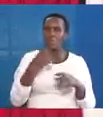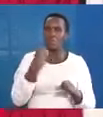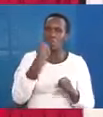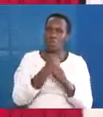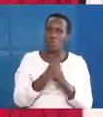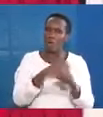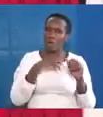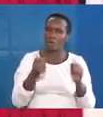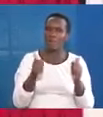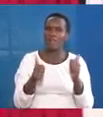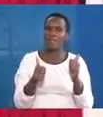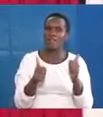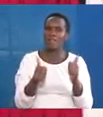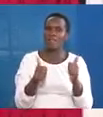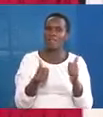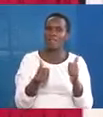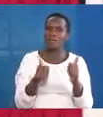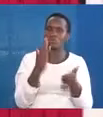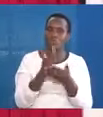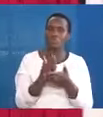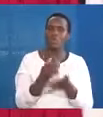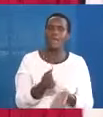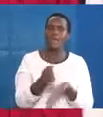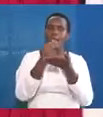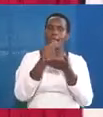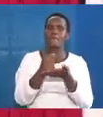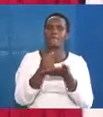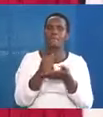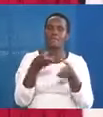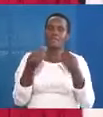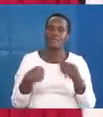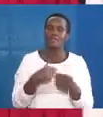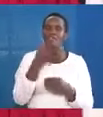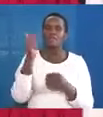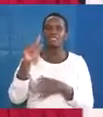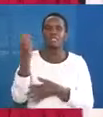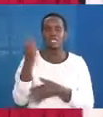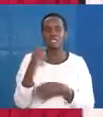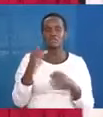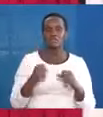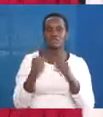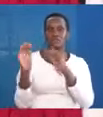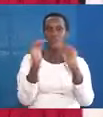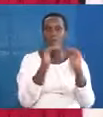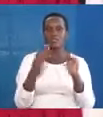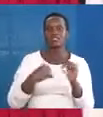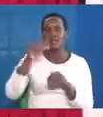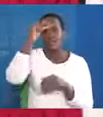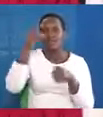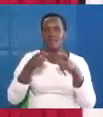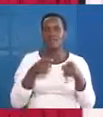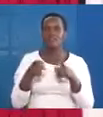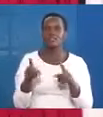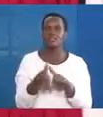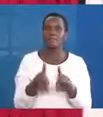a better Kenya, a strengthening of our democracy and our governance.